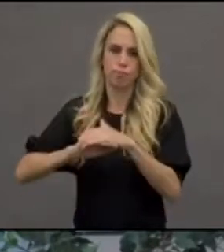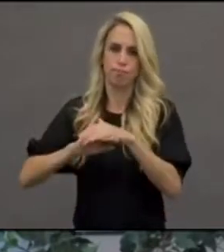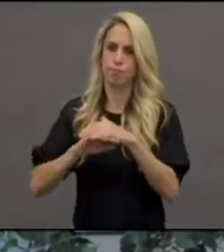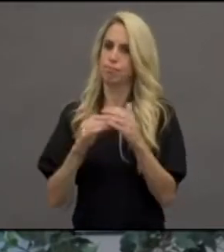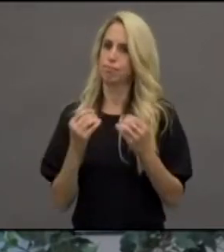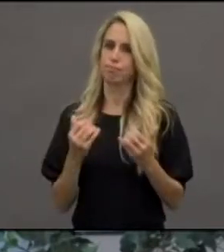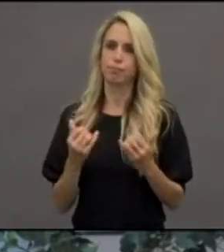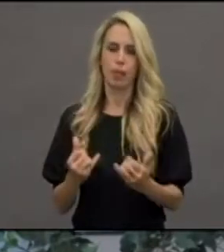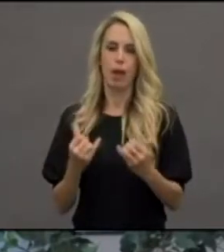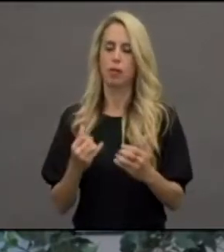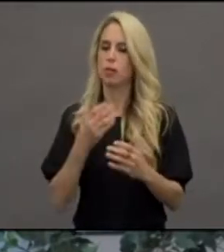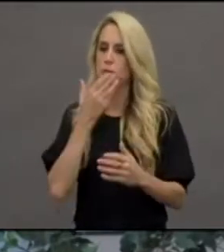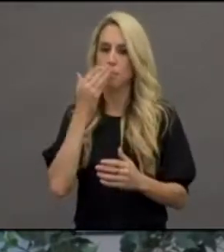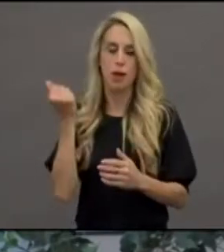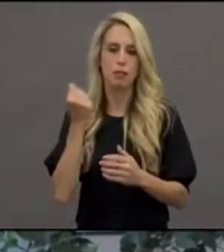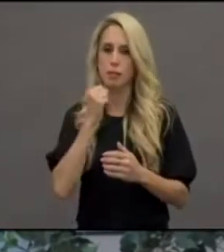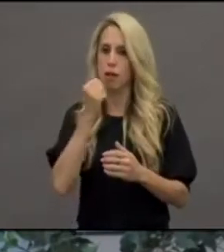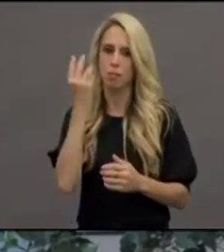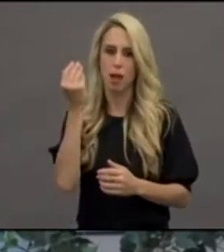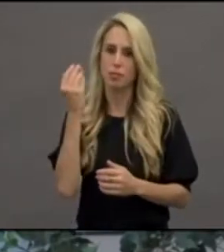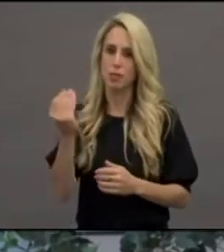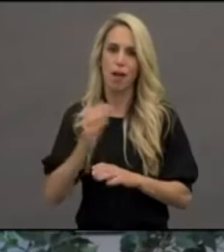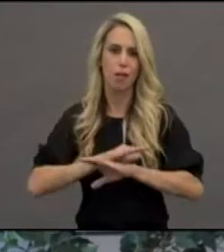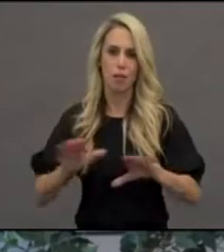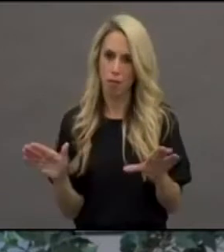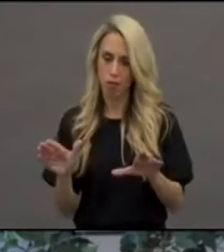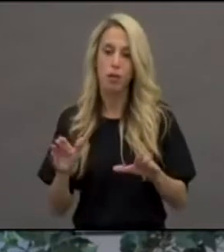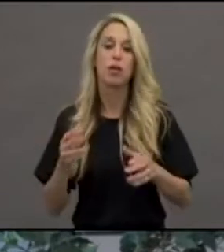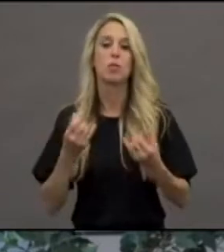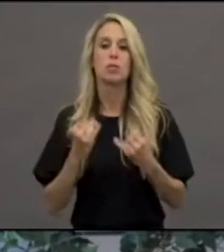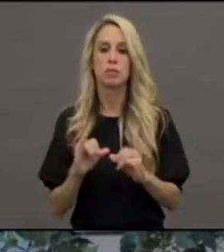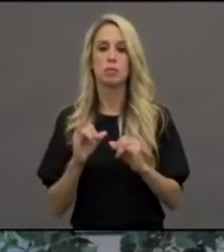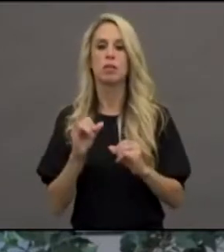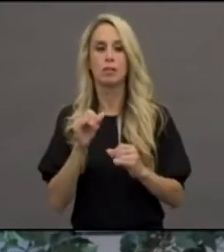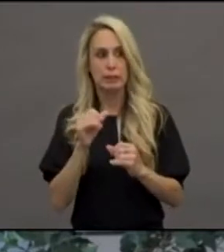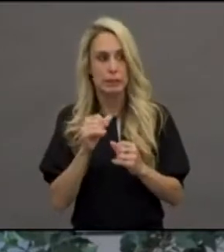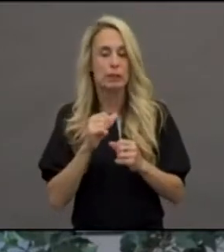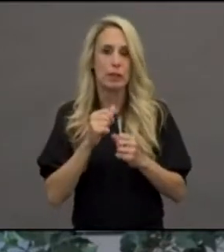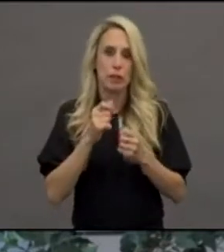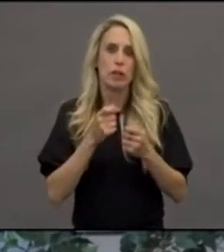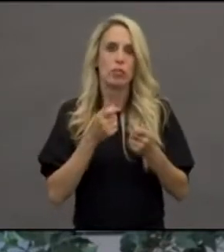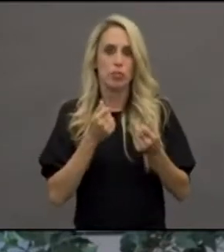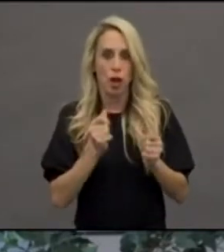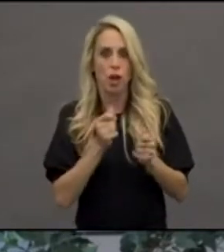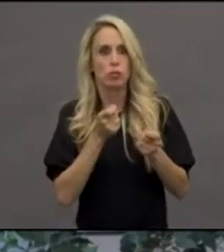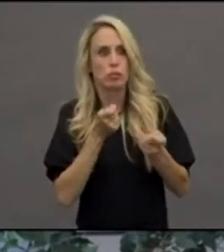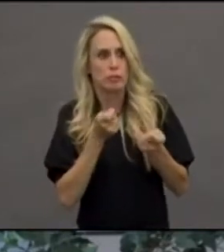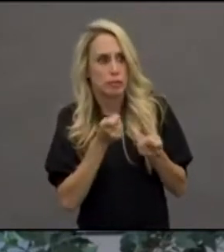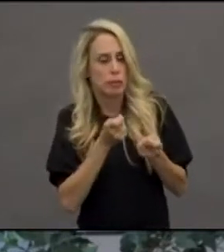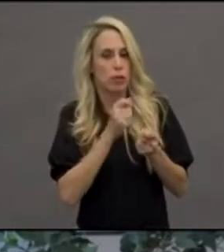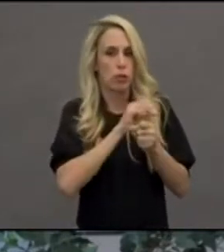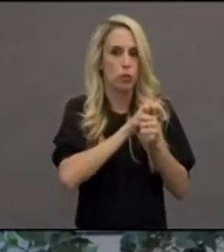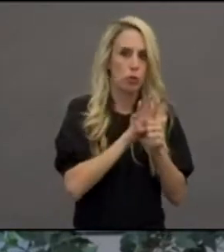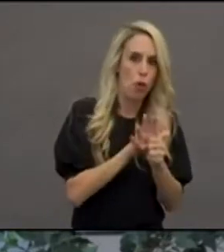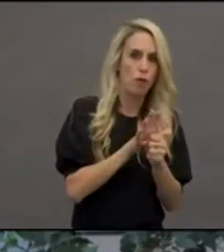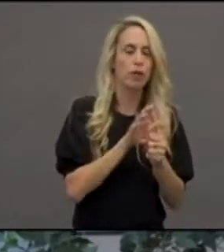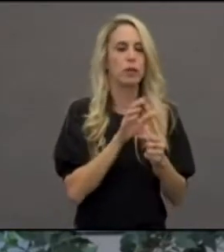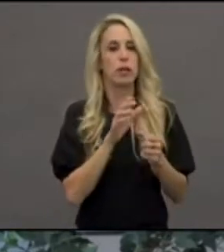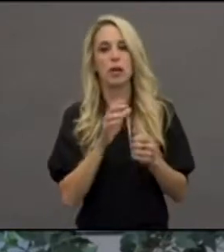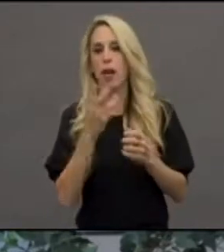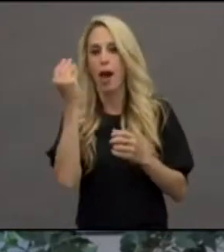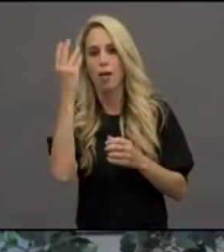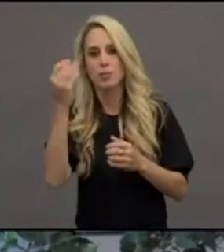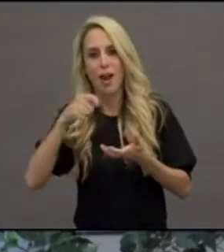you're now not outside at all. And we know we're still dealing with COVID-19. So outdoor dining is